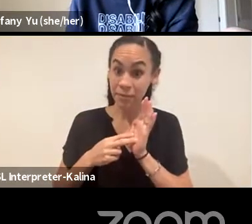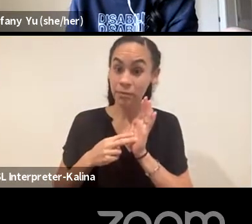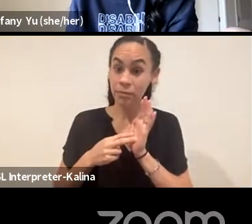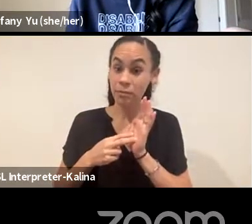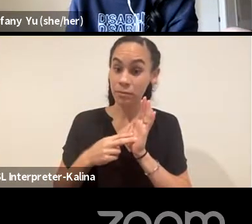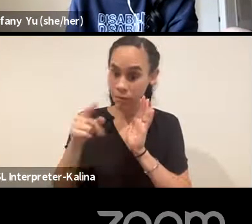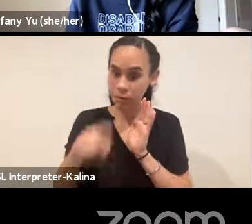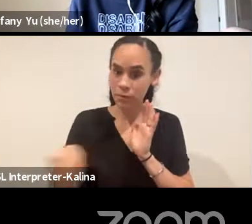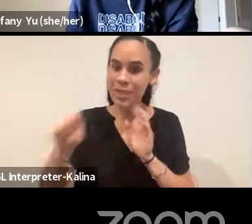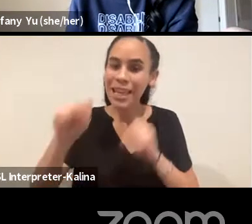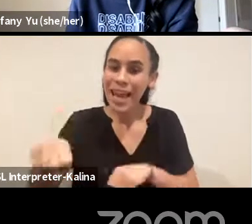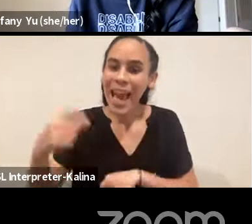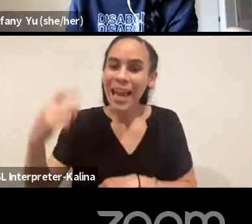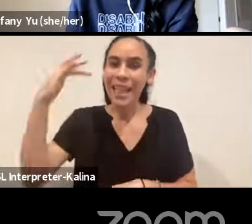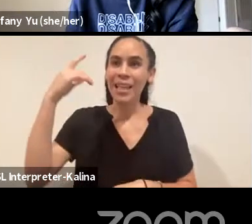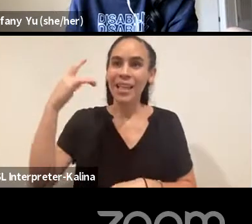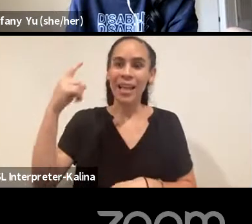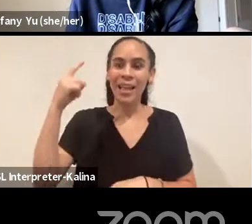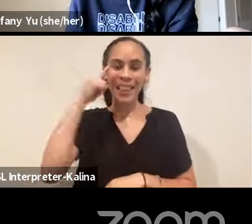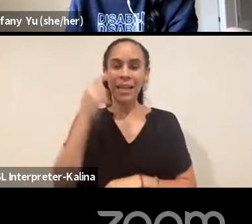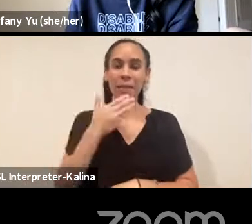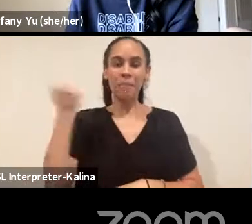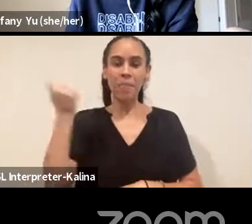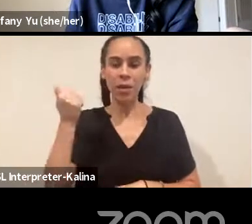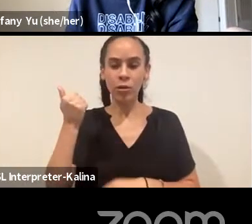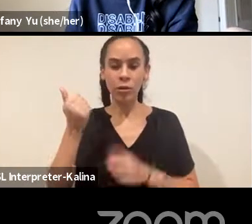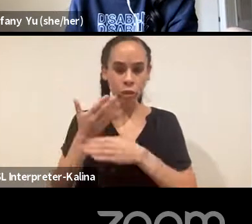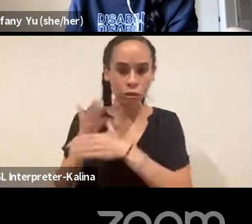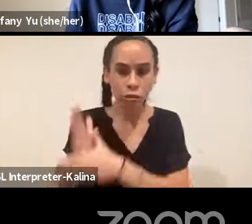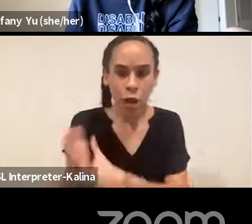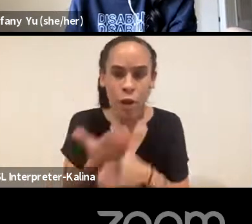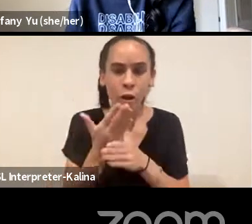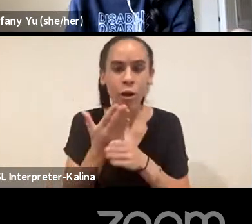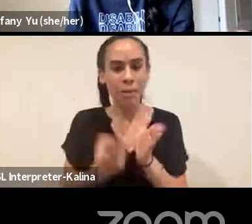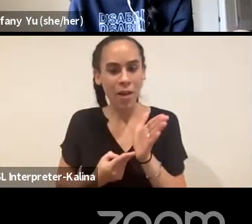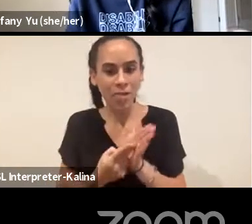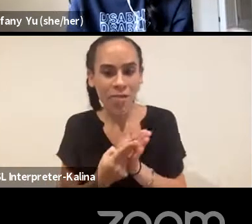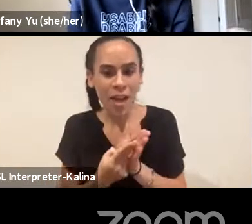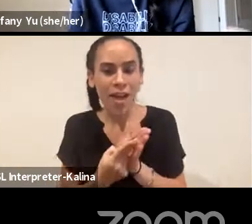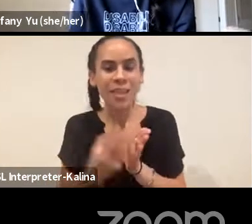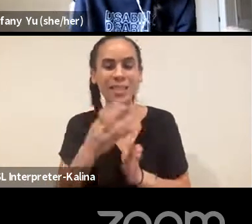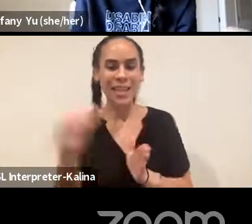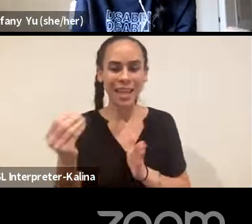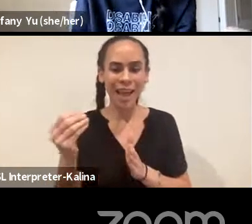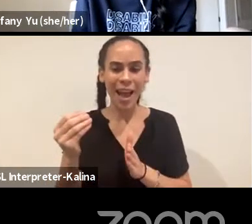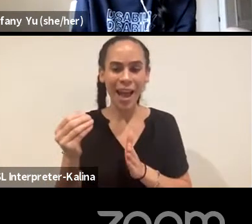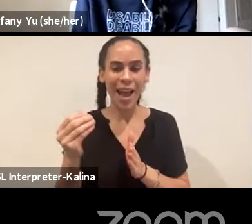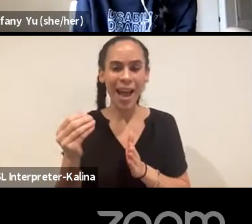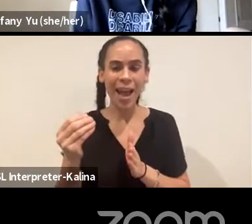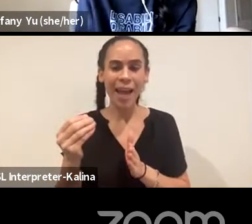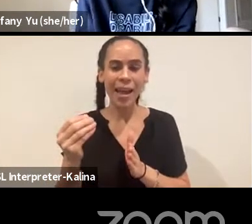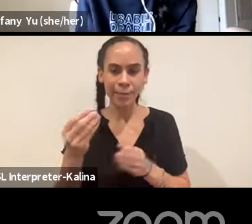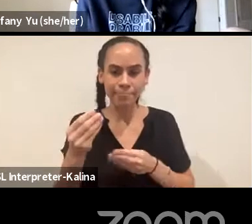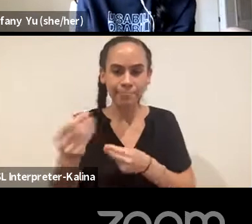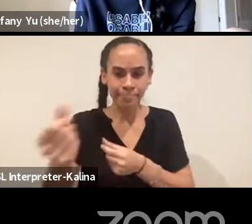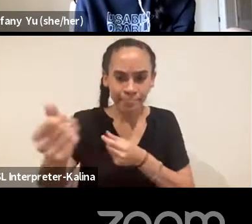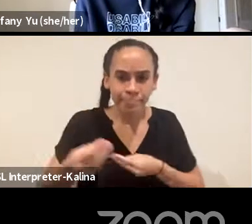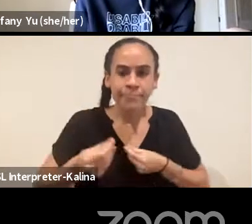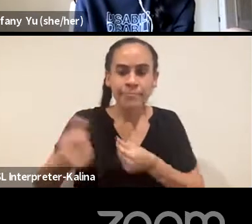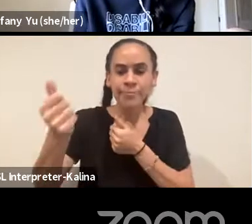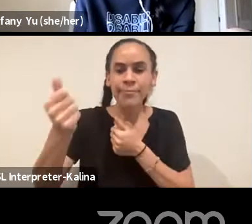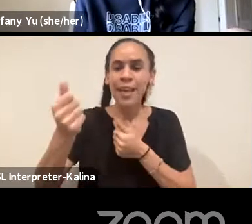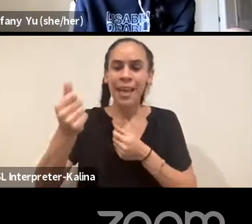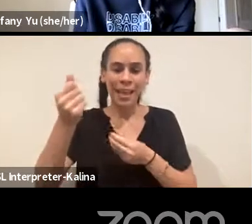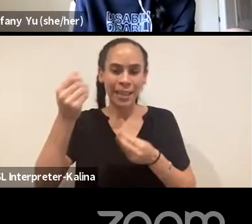best think and share and be authentic, and we can synthesize information more accurately, and